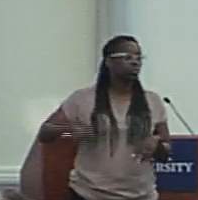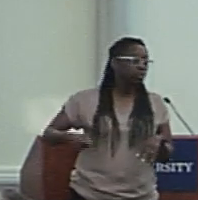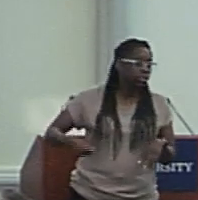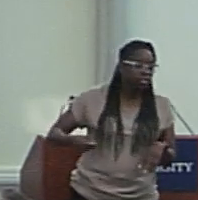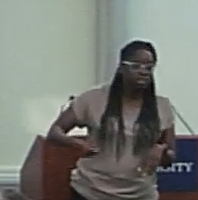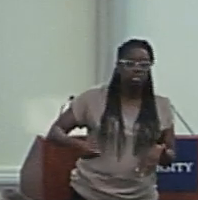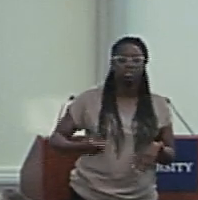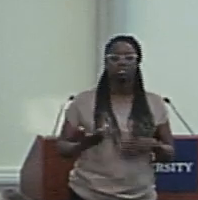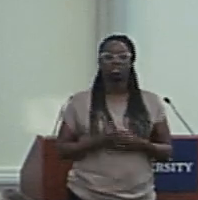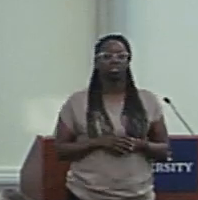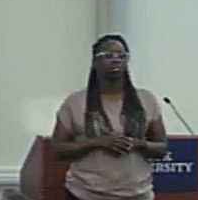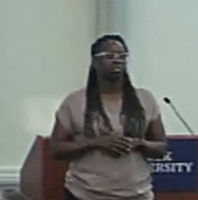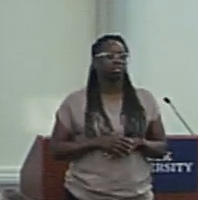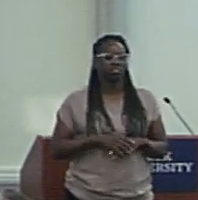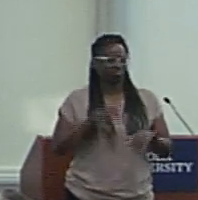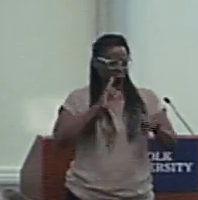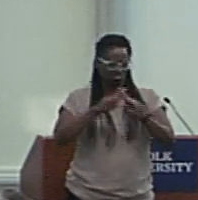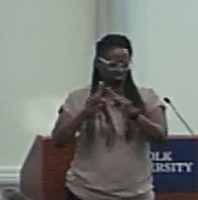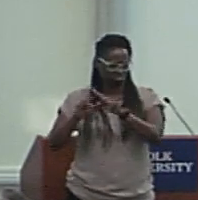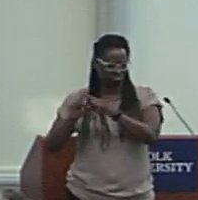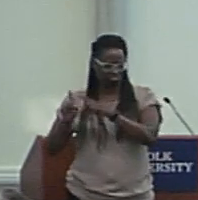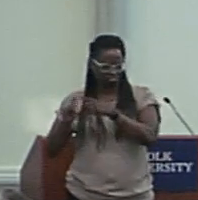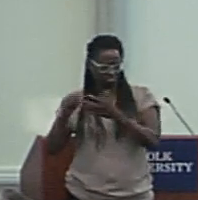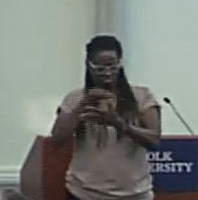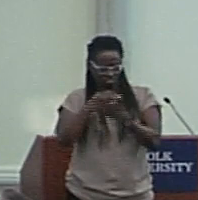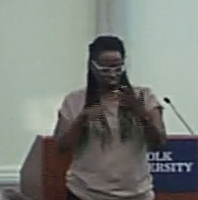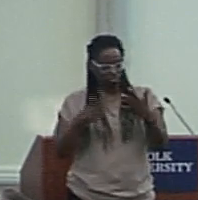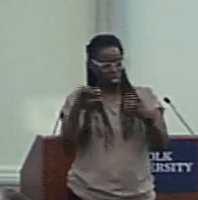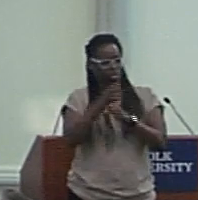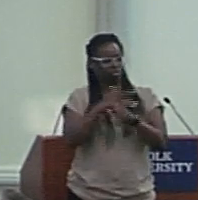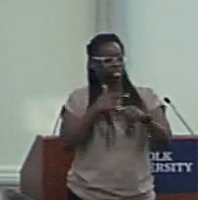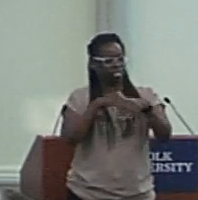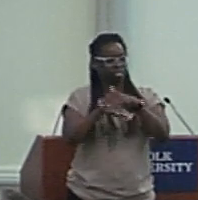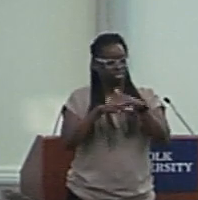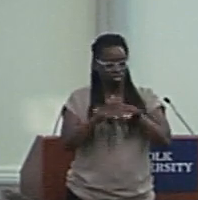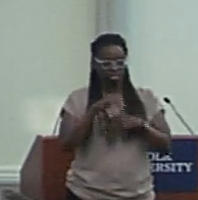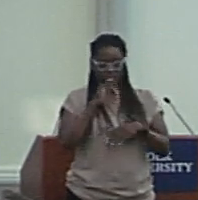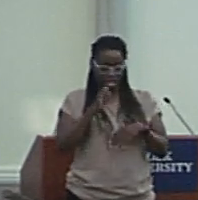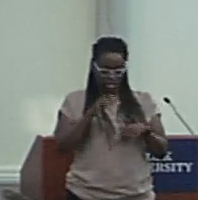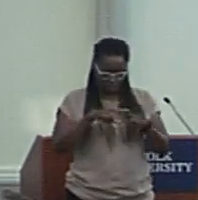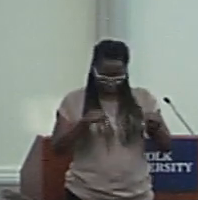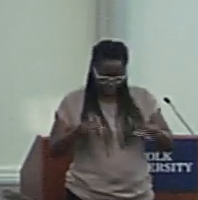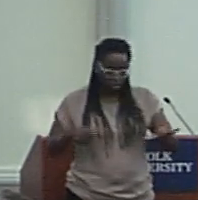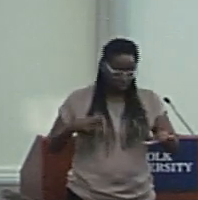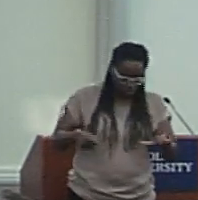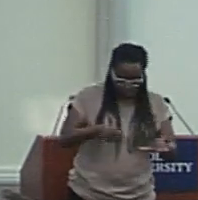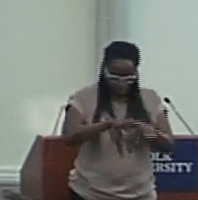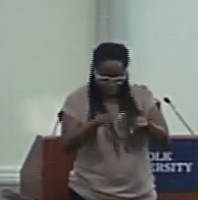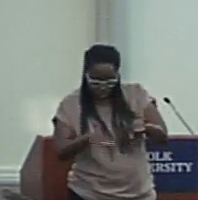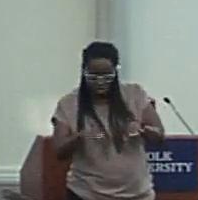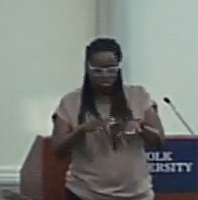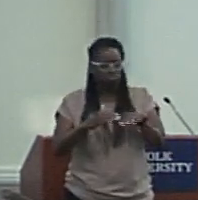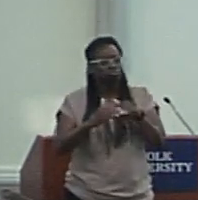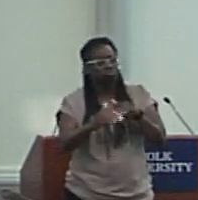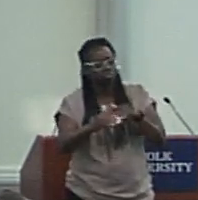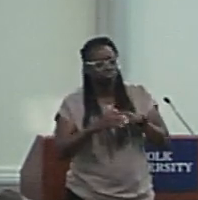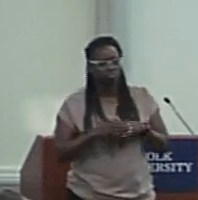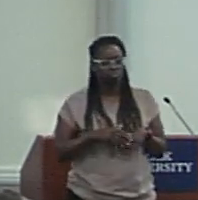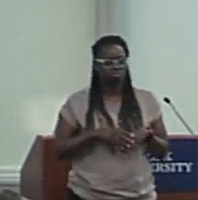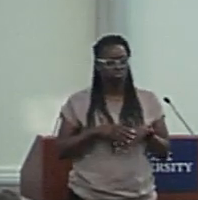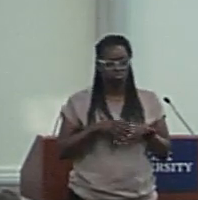and wheels. Because we know that people trip on brick. You know, it's not a great service for anybody. So thank you so much for those